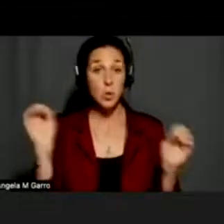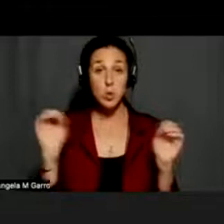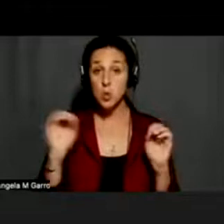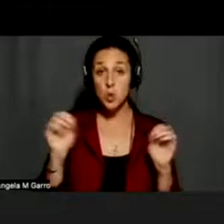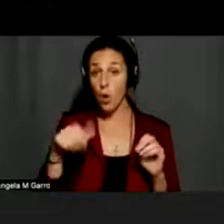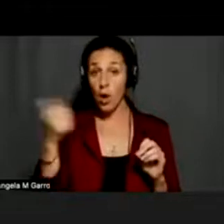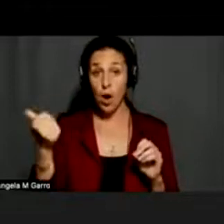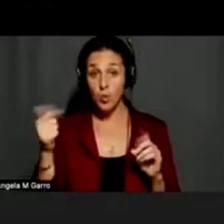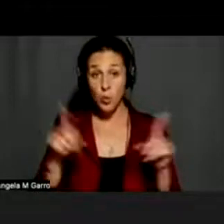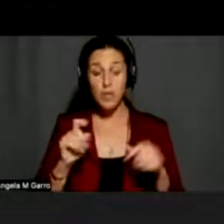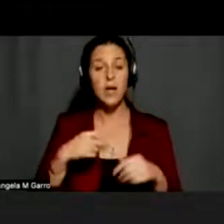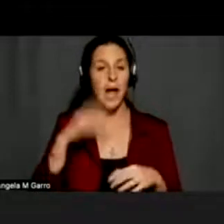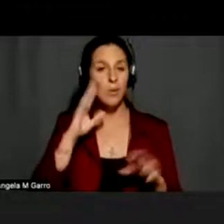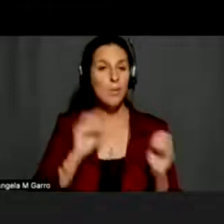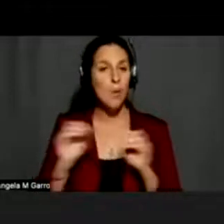to approve.